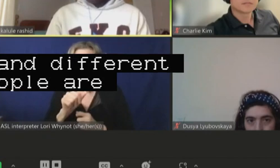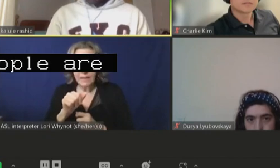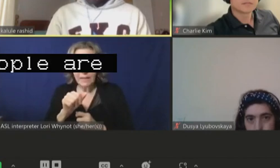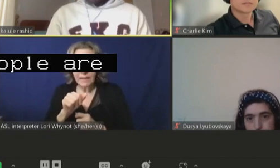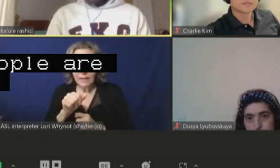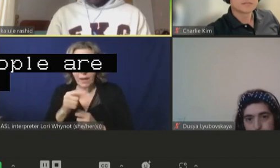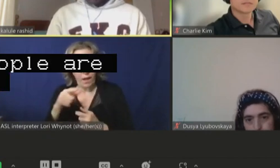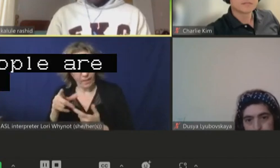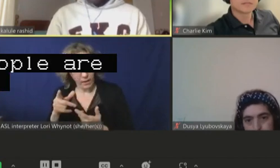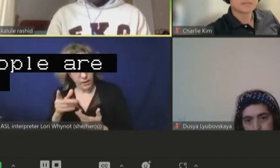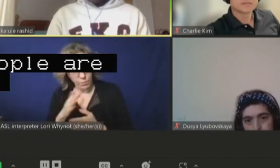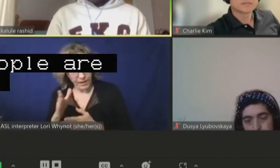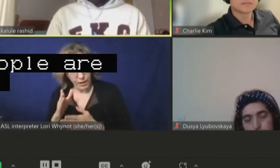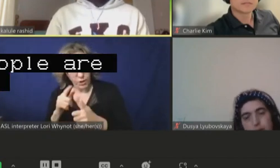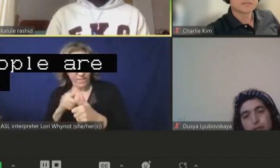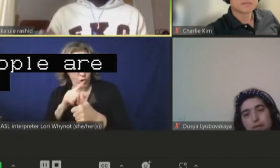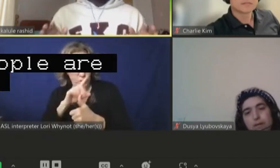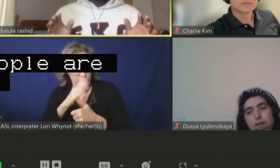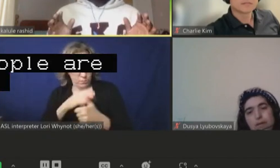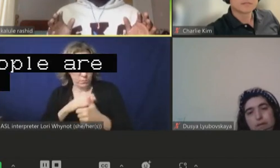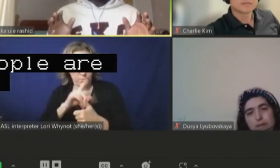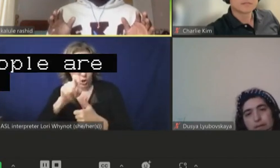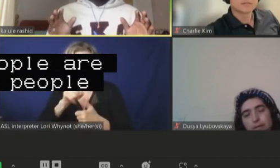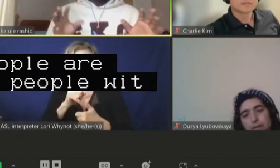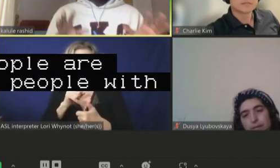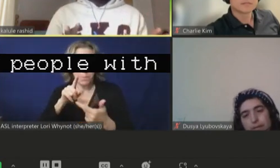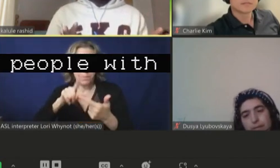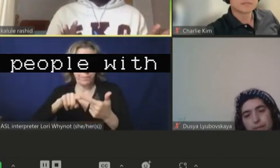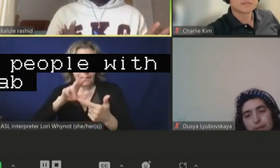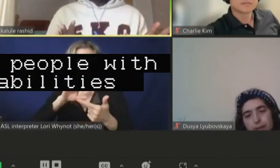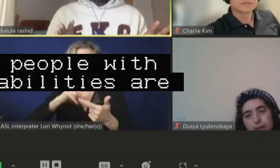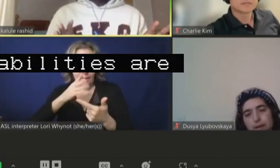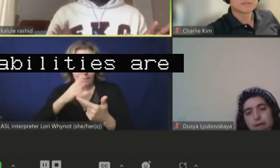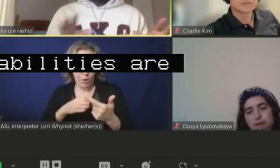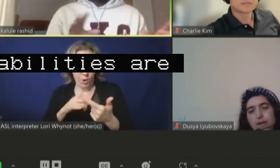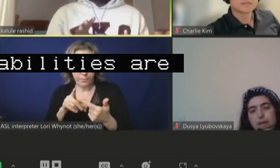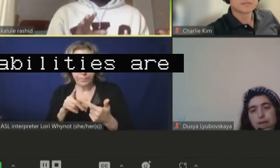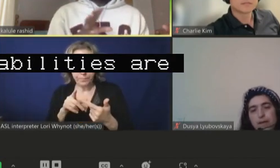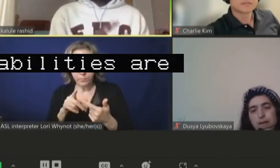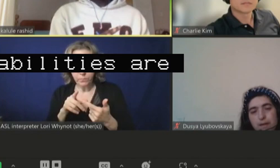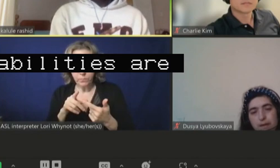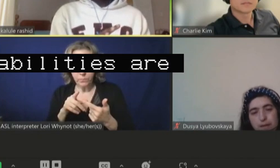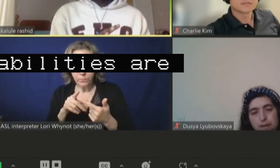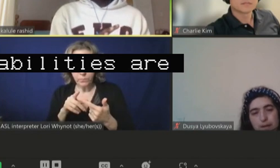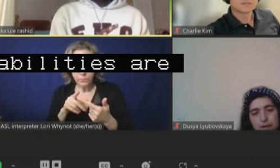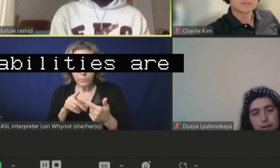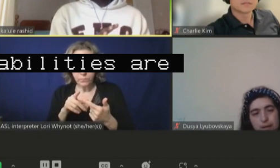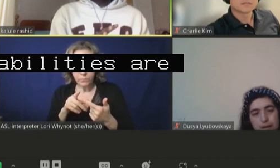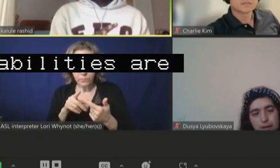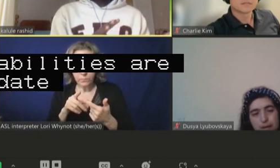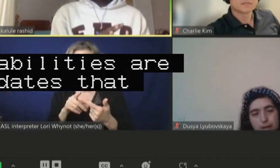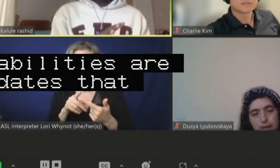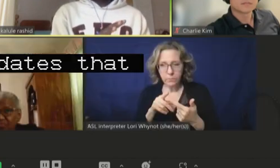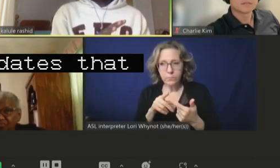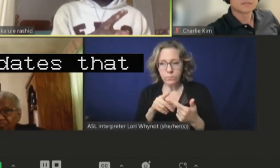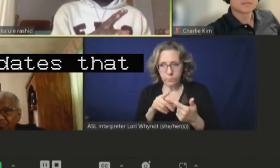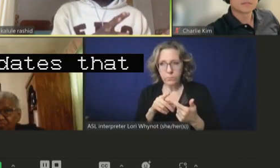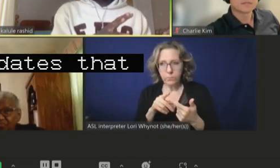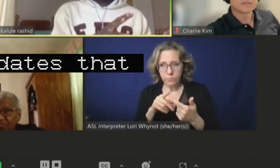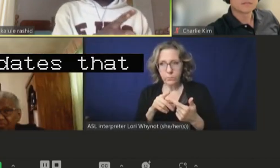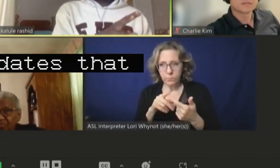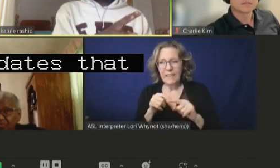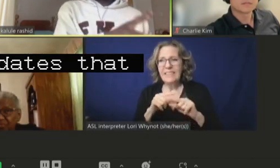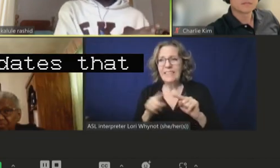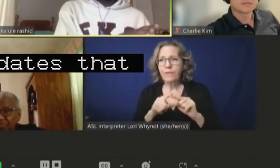day? Secondly, is that the mode of transport and